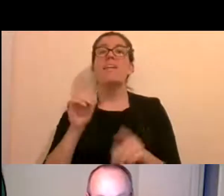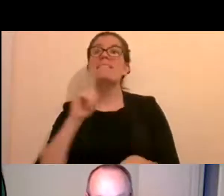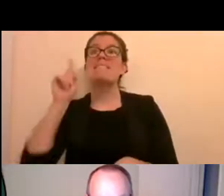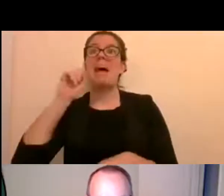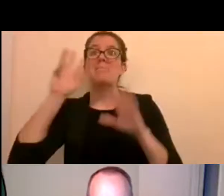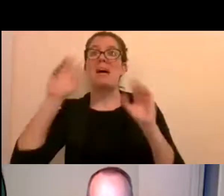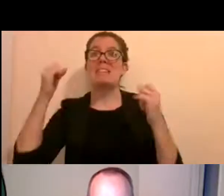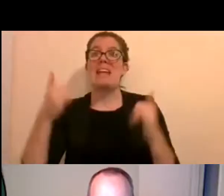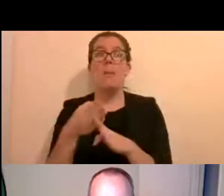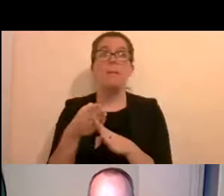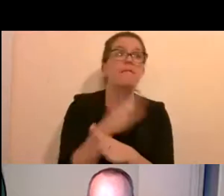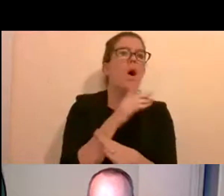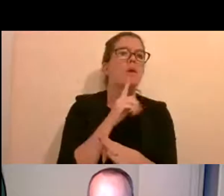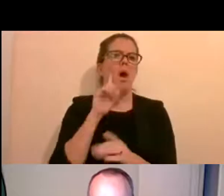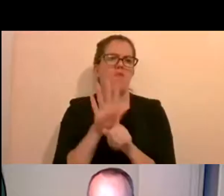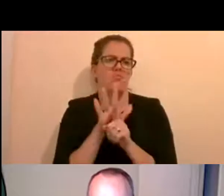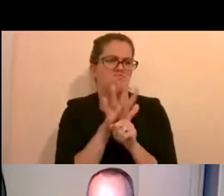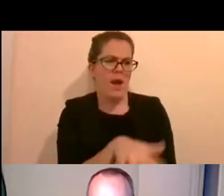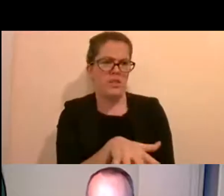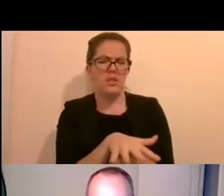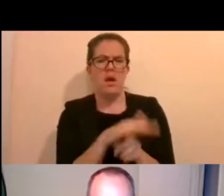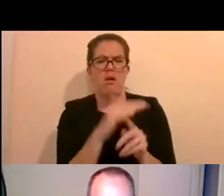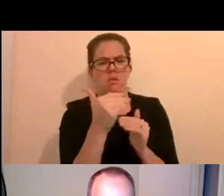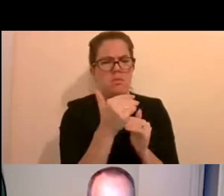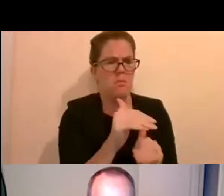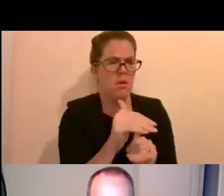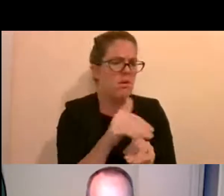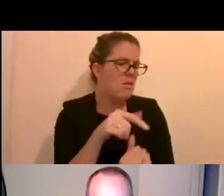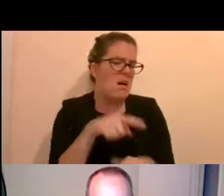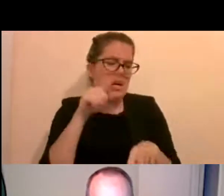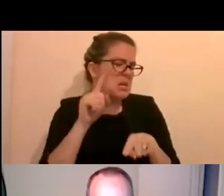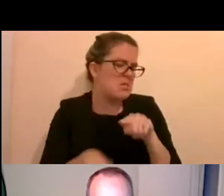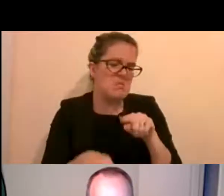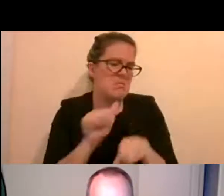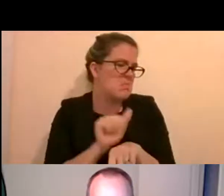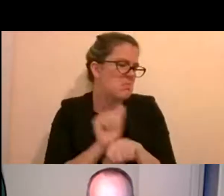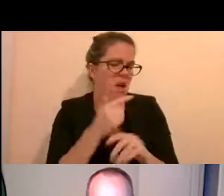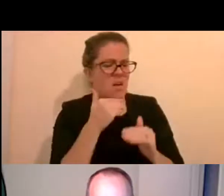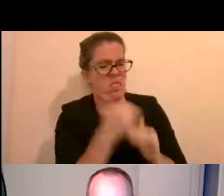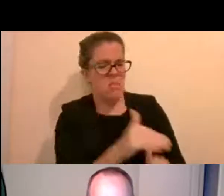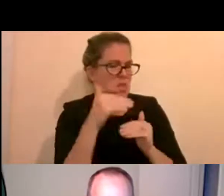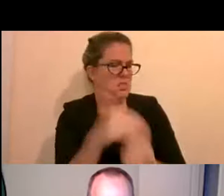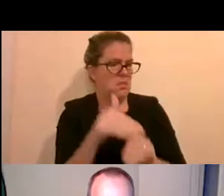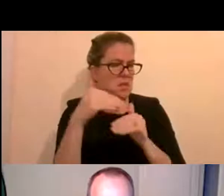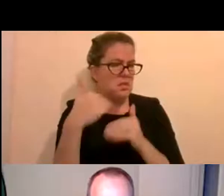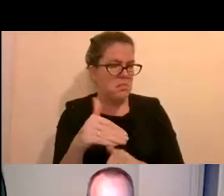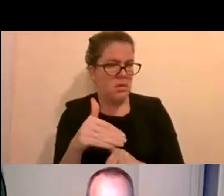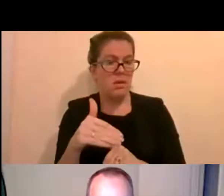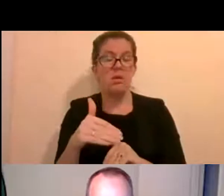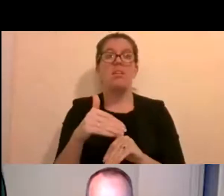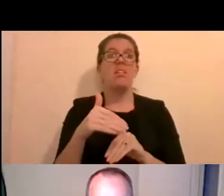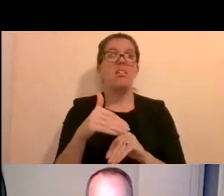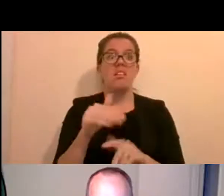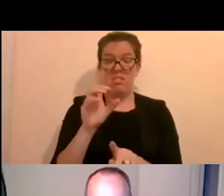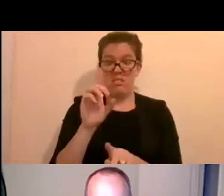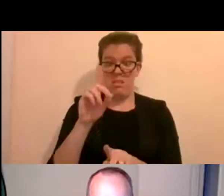oppression where they were made to believe their employment opportunities were limited. But after DPM, deaf president now,